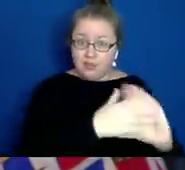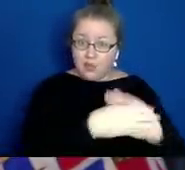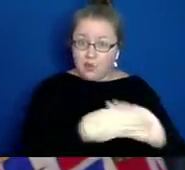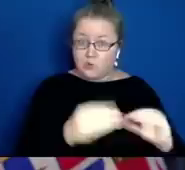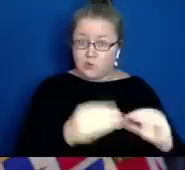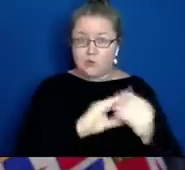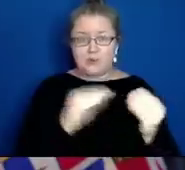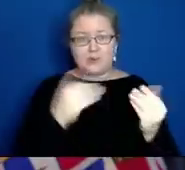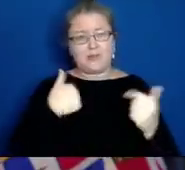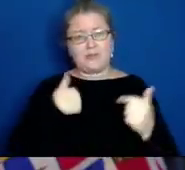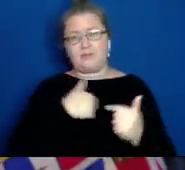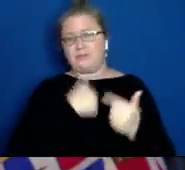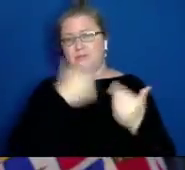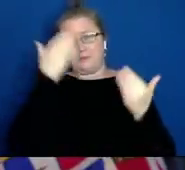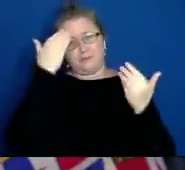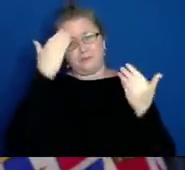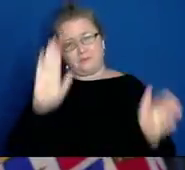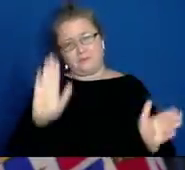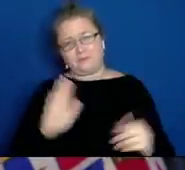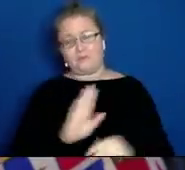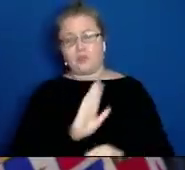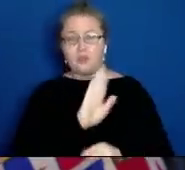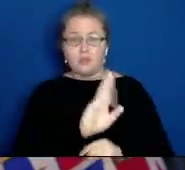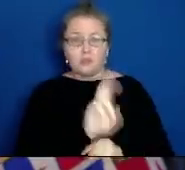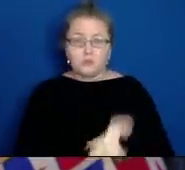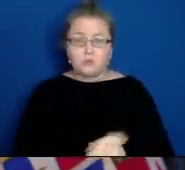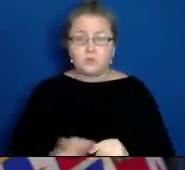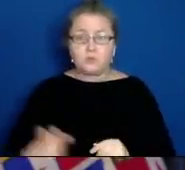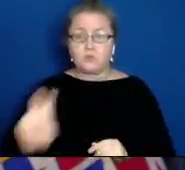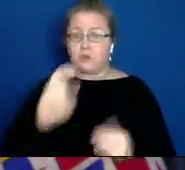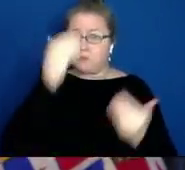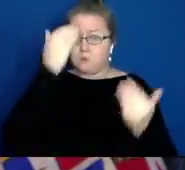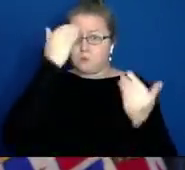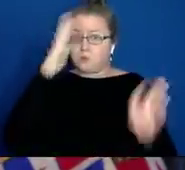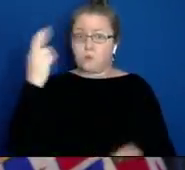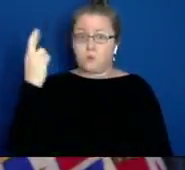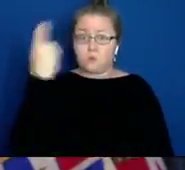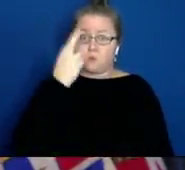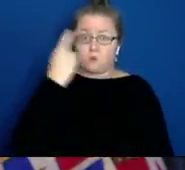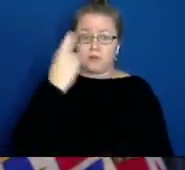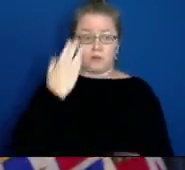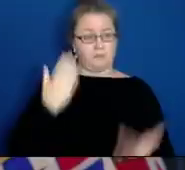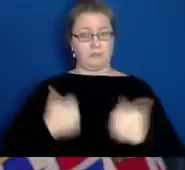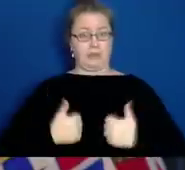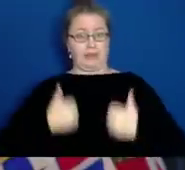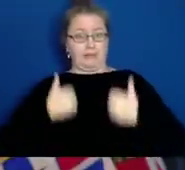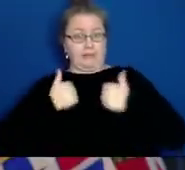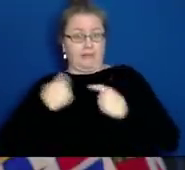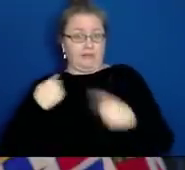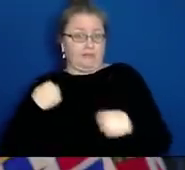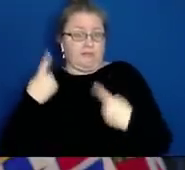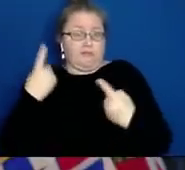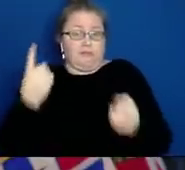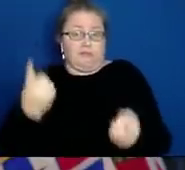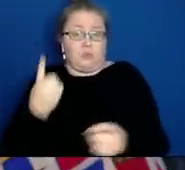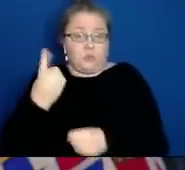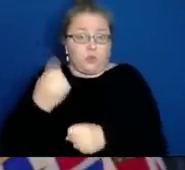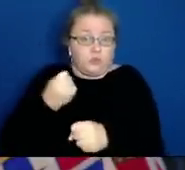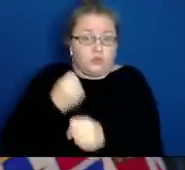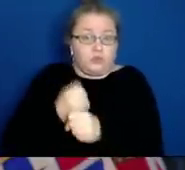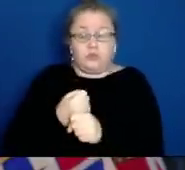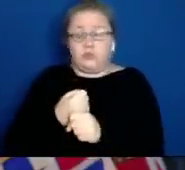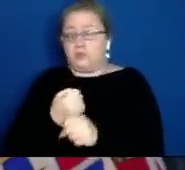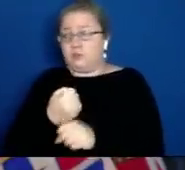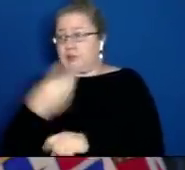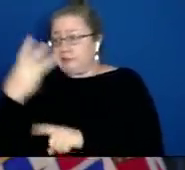there are many reasons why somebody may be coming. They may have been here for a number of months now, we know that. They may have a